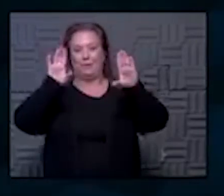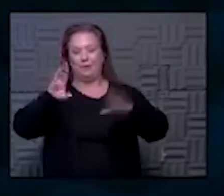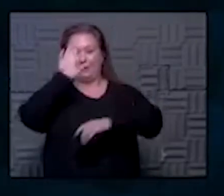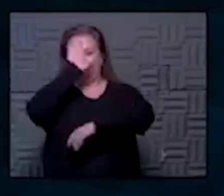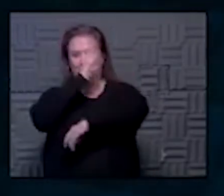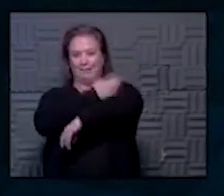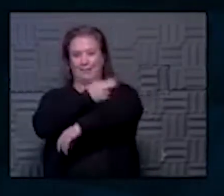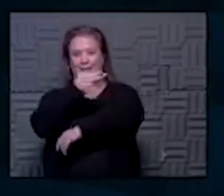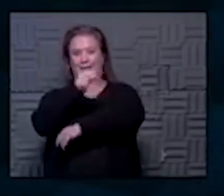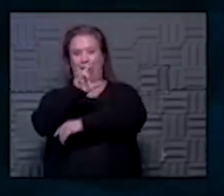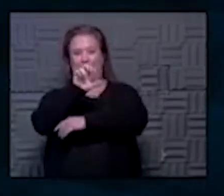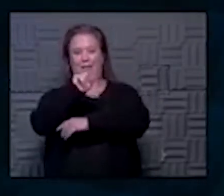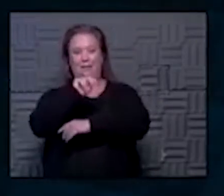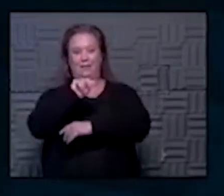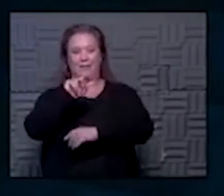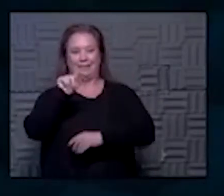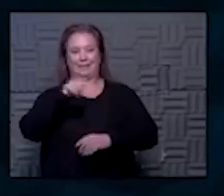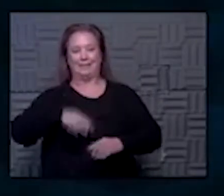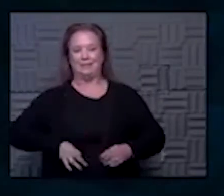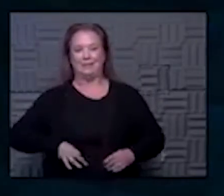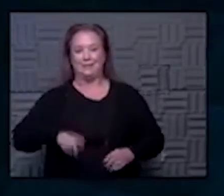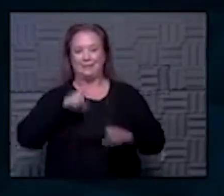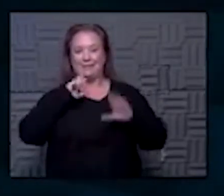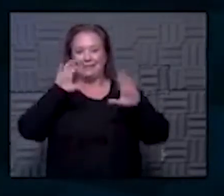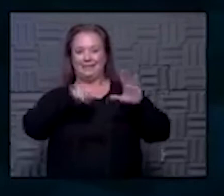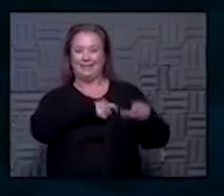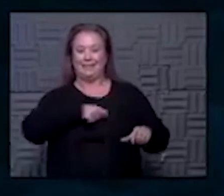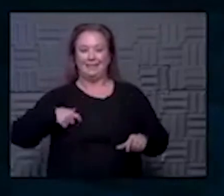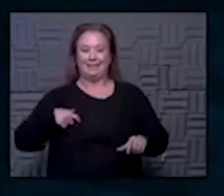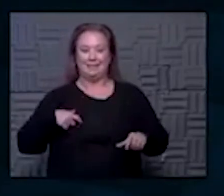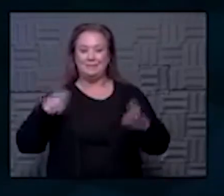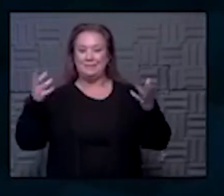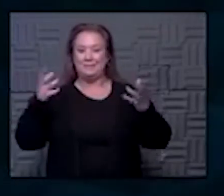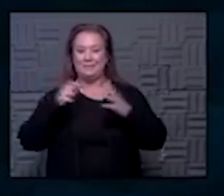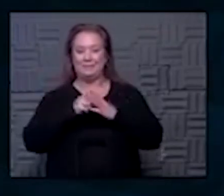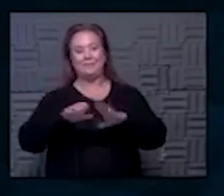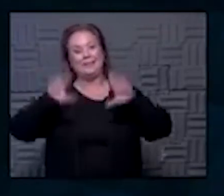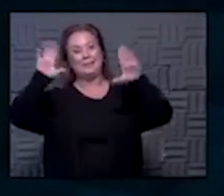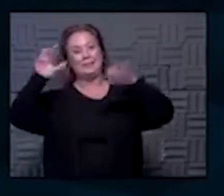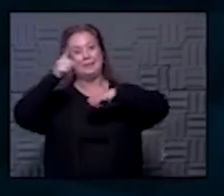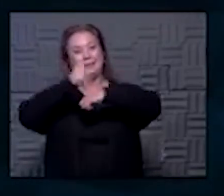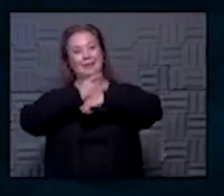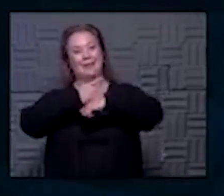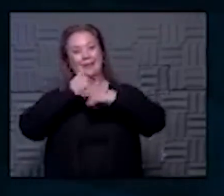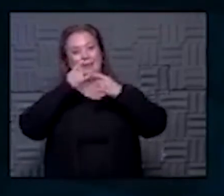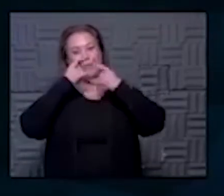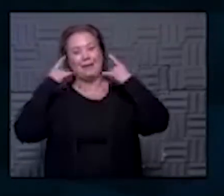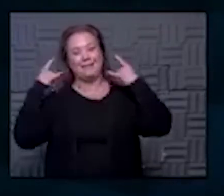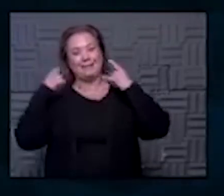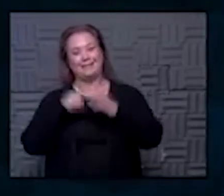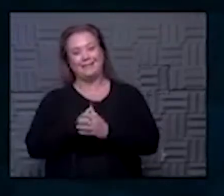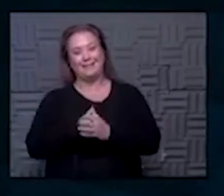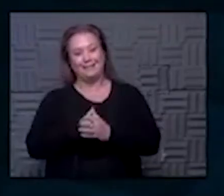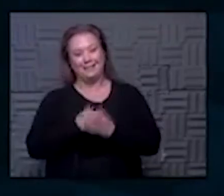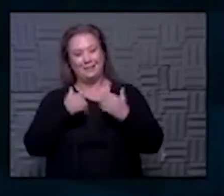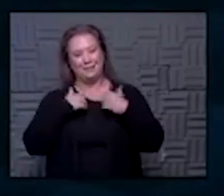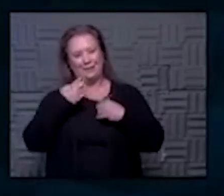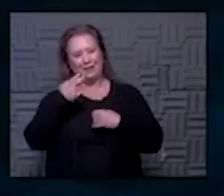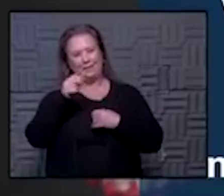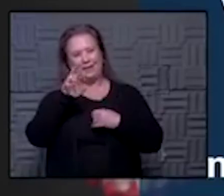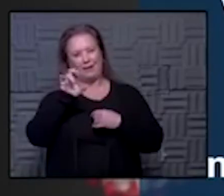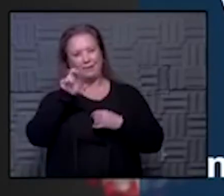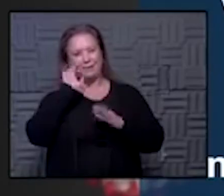son Harrison's T-shirt says it all. It is a good day to wear a mask. Do we have